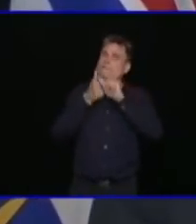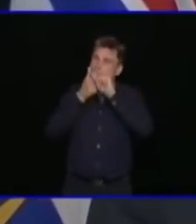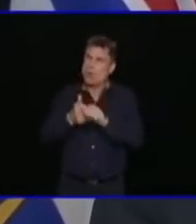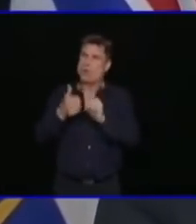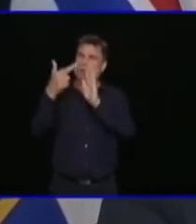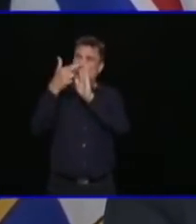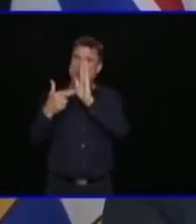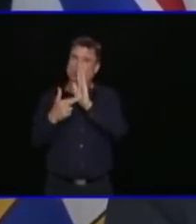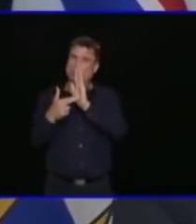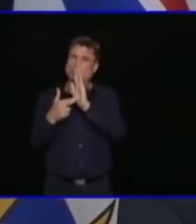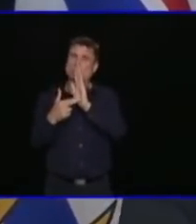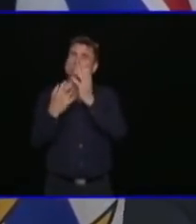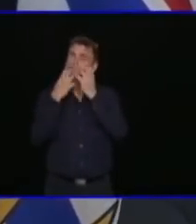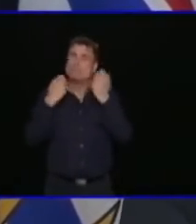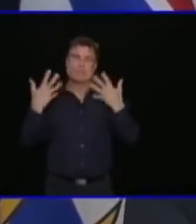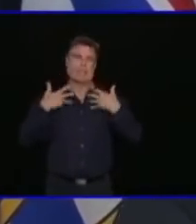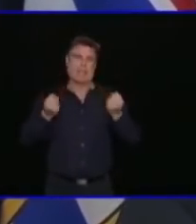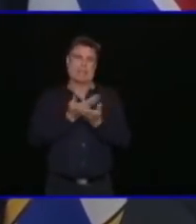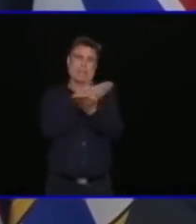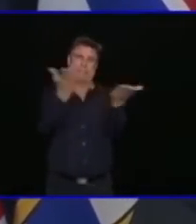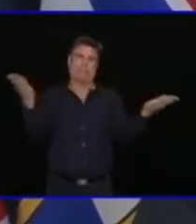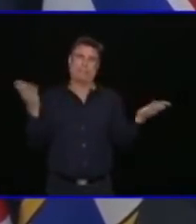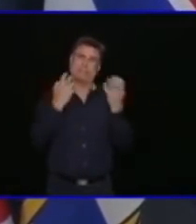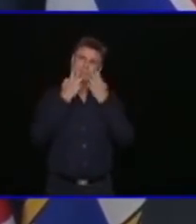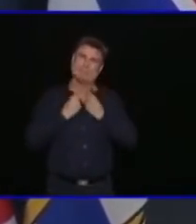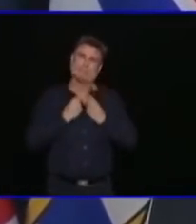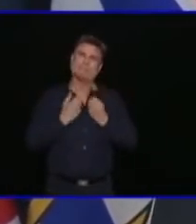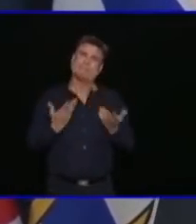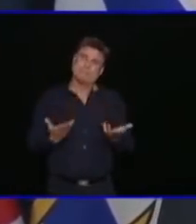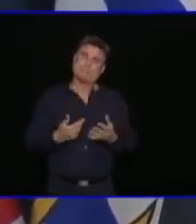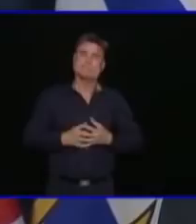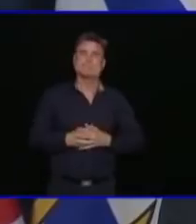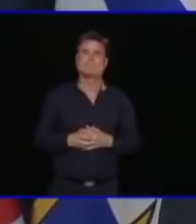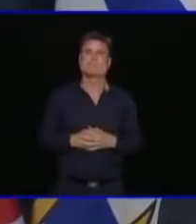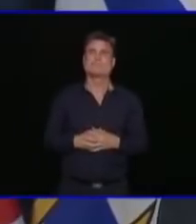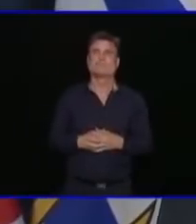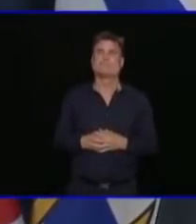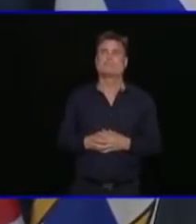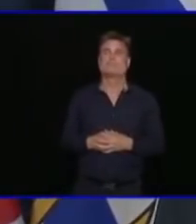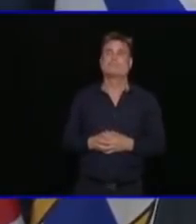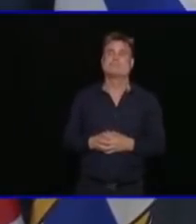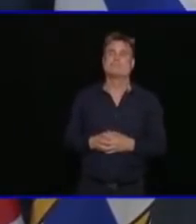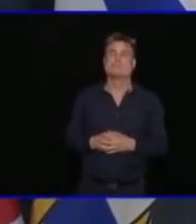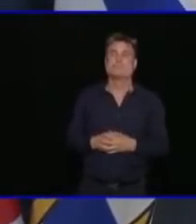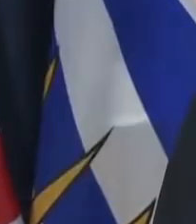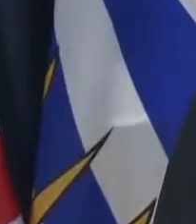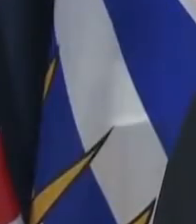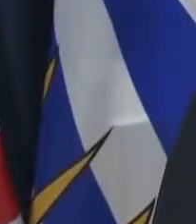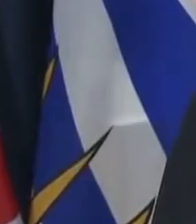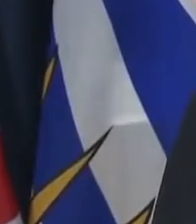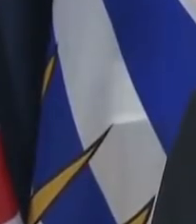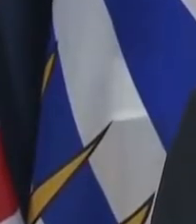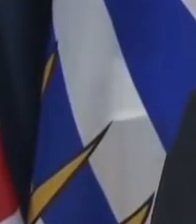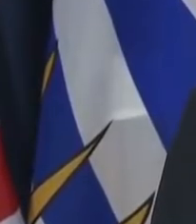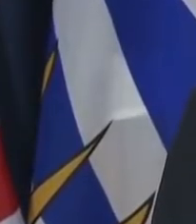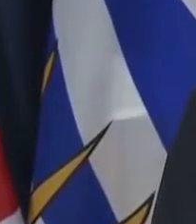Et je pense que les conseils n'ont pas changé. Dr. Bonnie Henry and Health